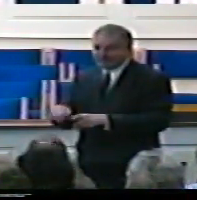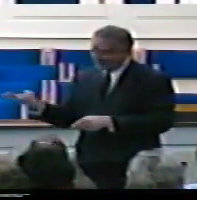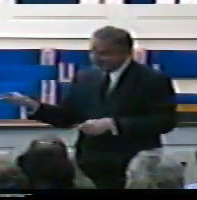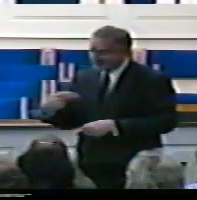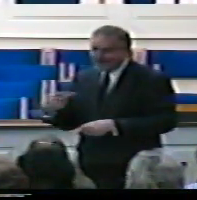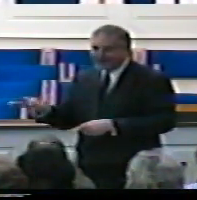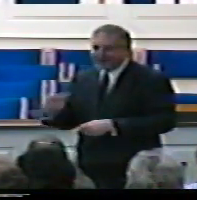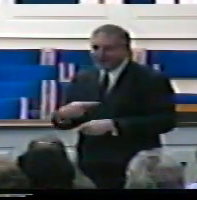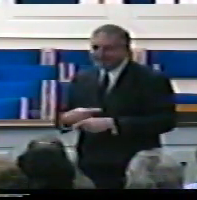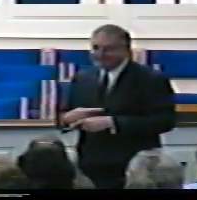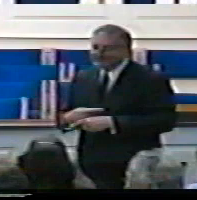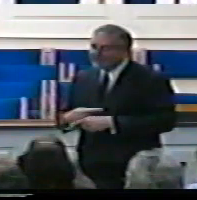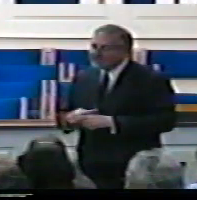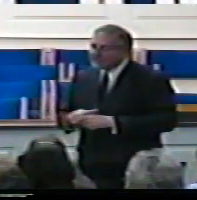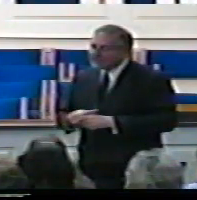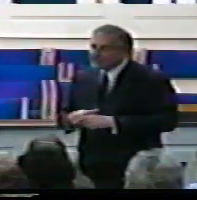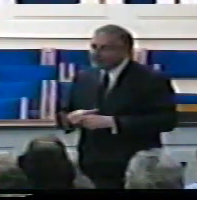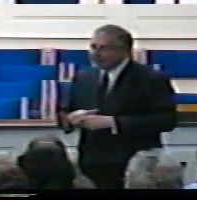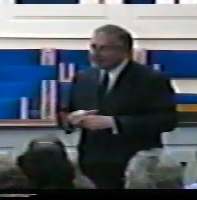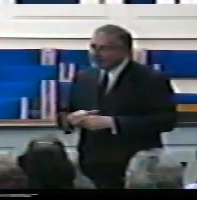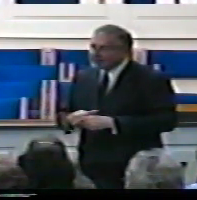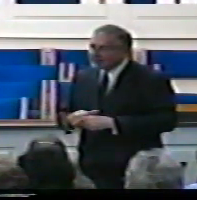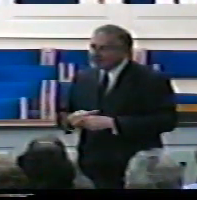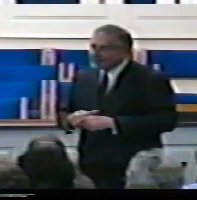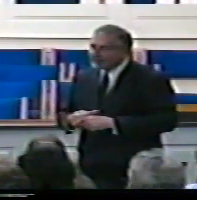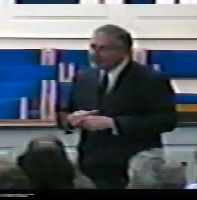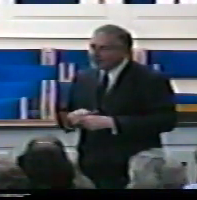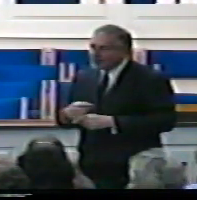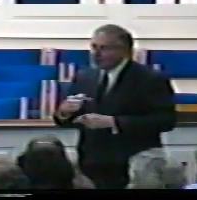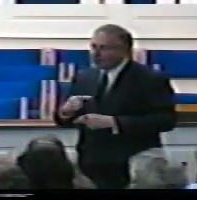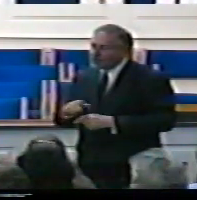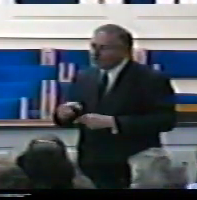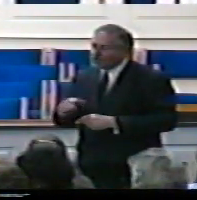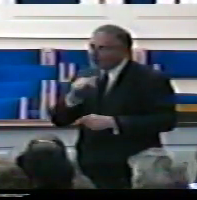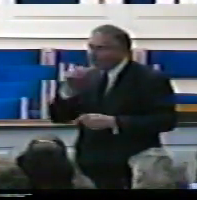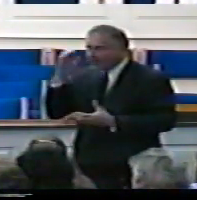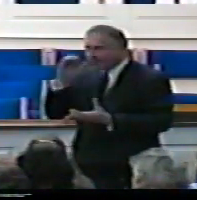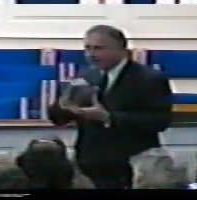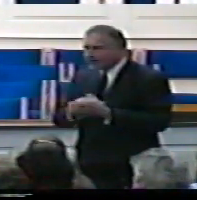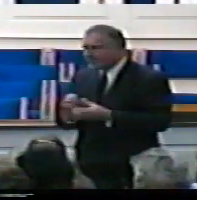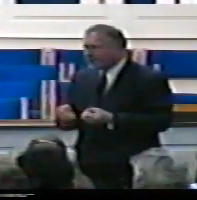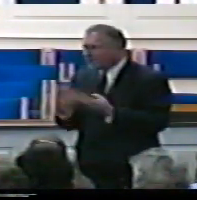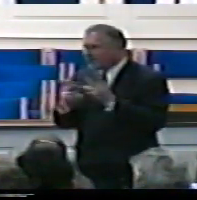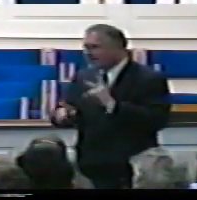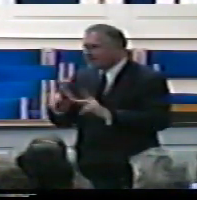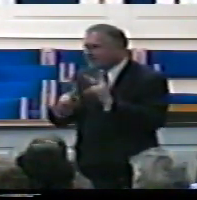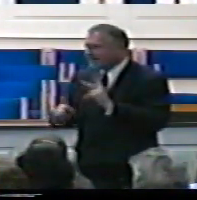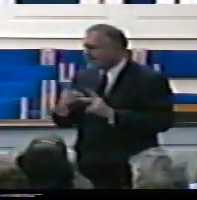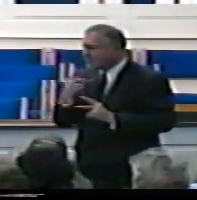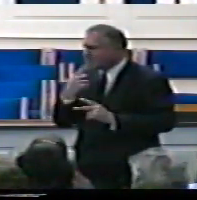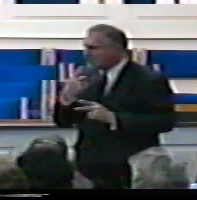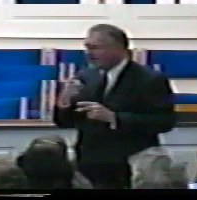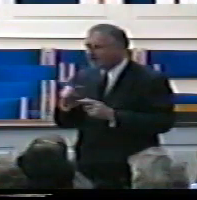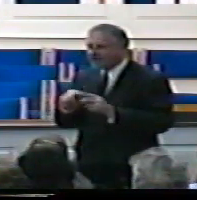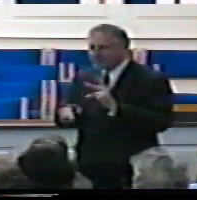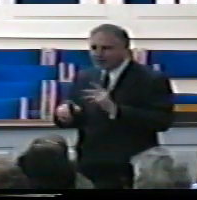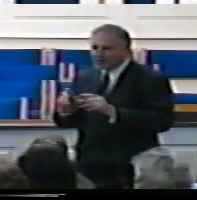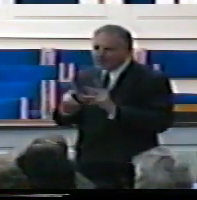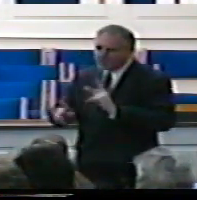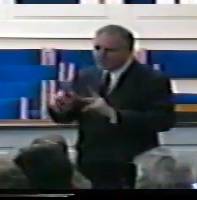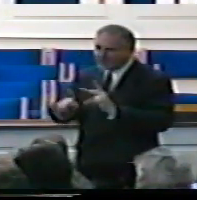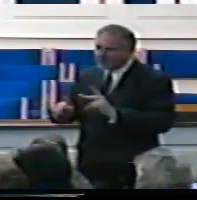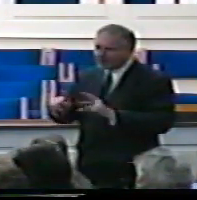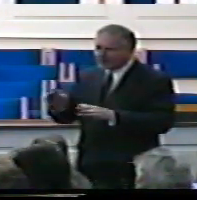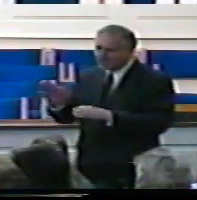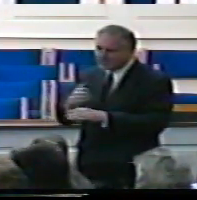Do you not? I mean, you do. I mean, you wouldn't believe how many people will say to some of you folks that sing in the choir, said, you go up to